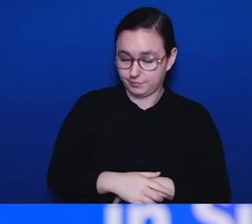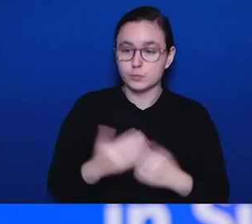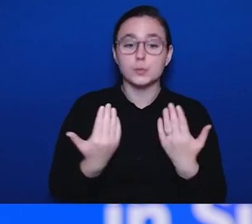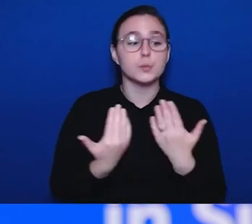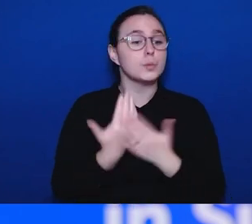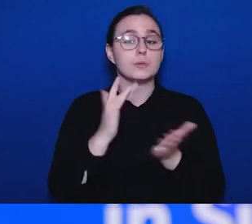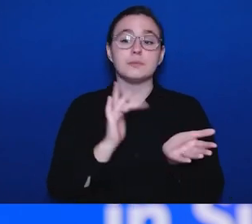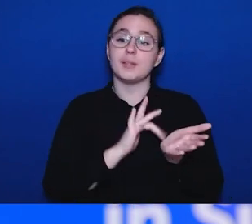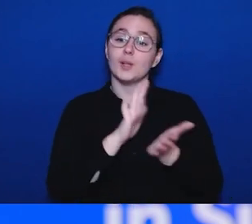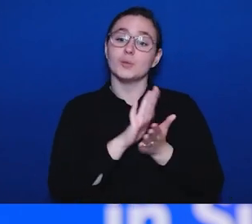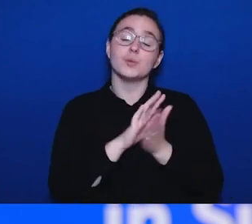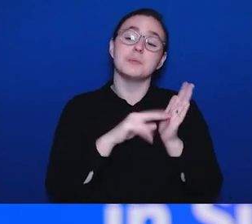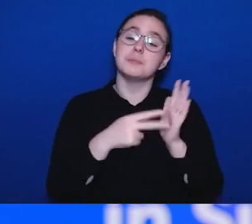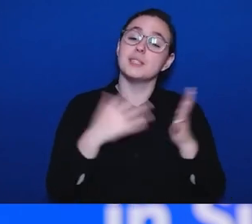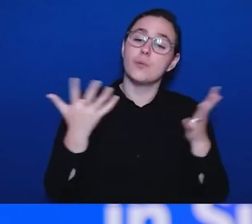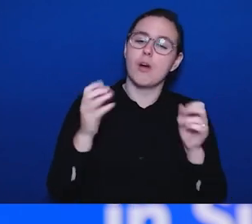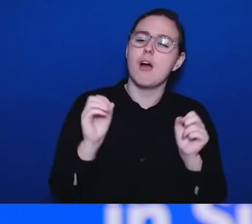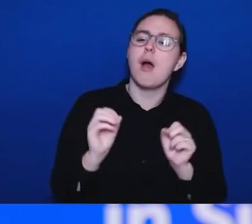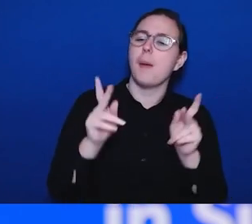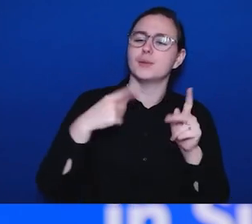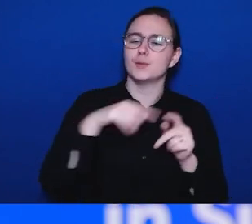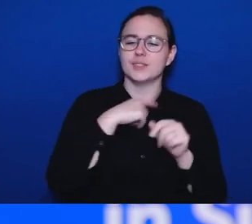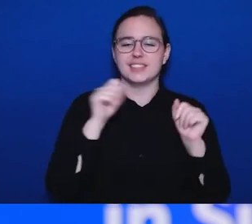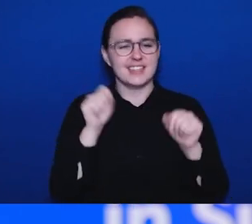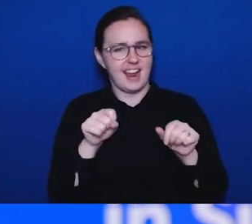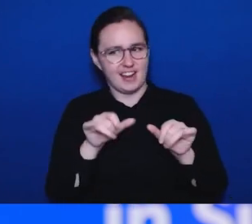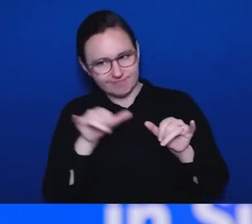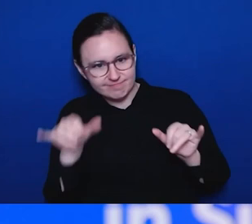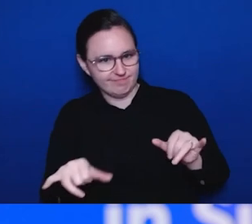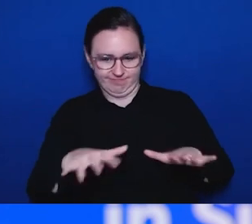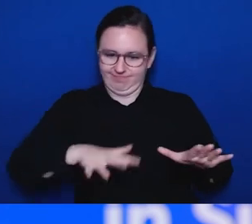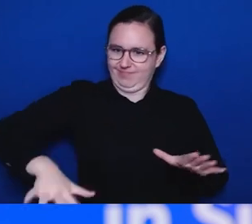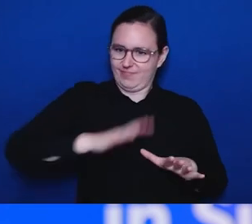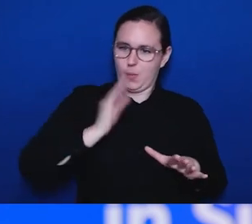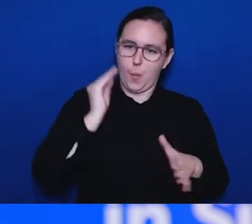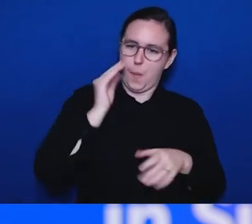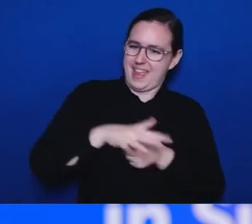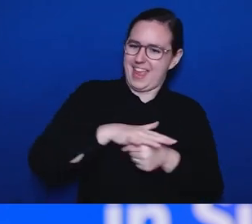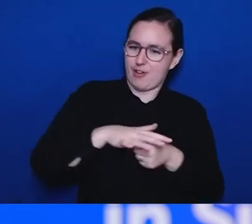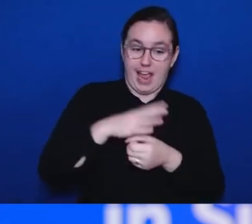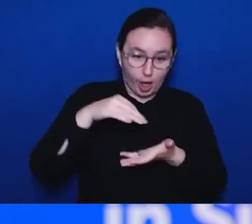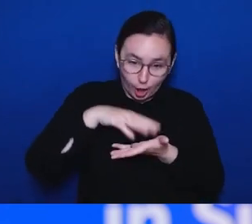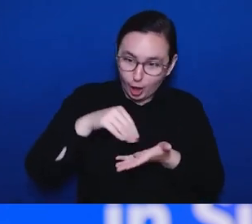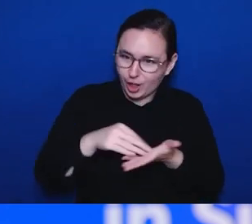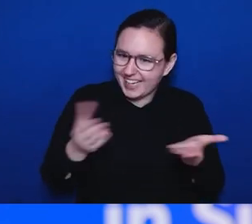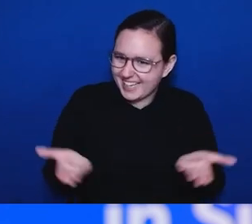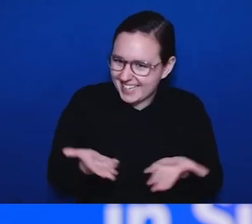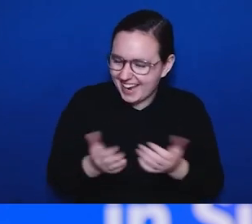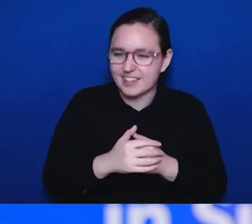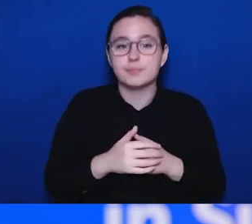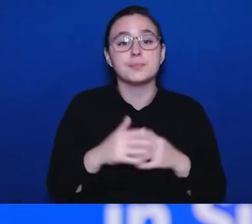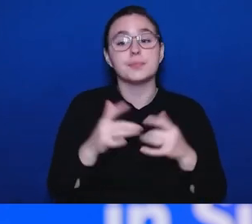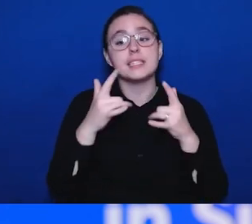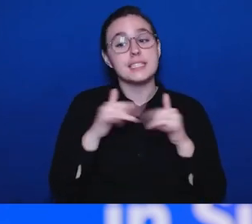this medical school be placed in our beloved home of Surrey. To me, this new medical school represents more opportunity to stay within my community